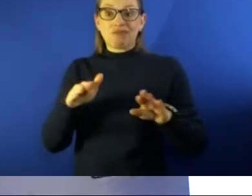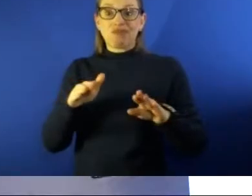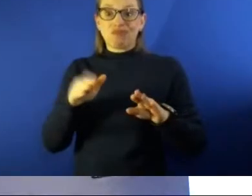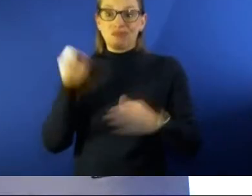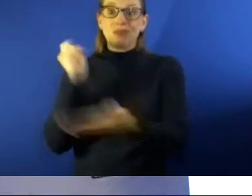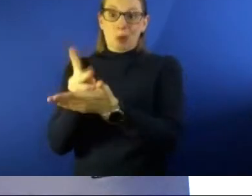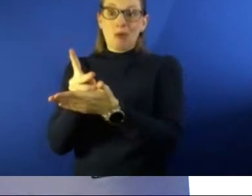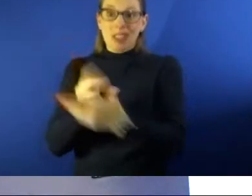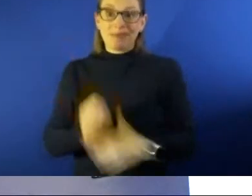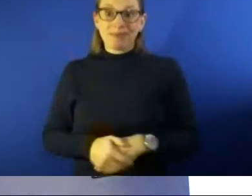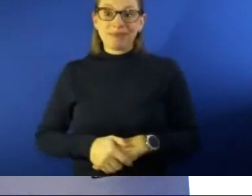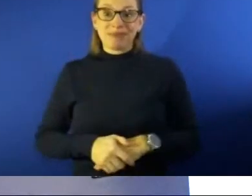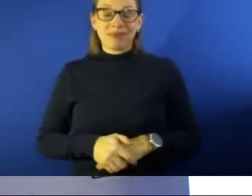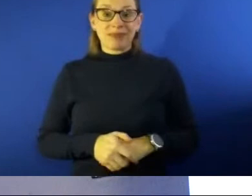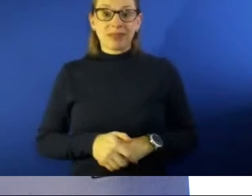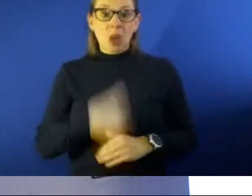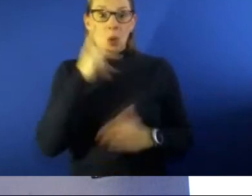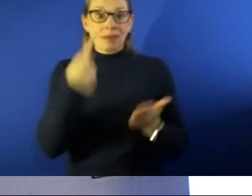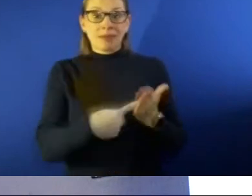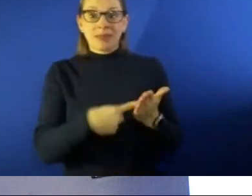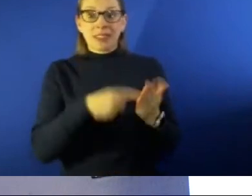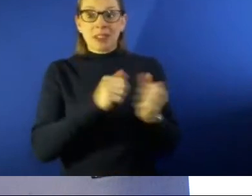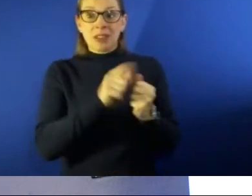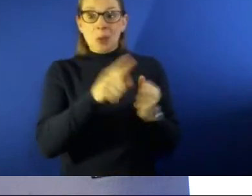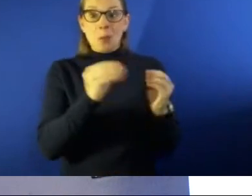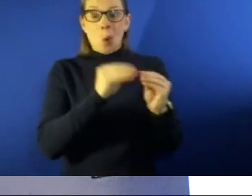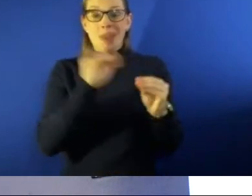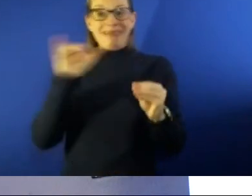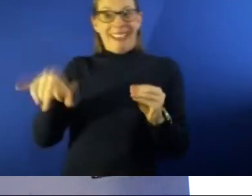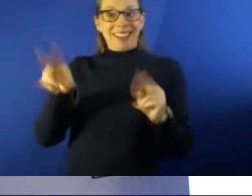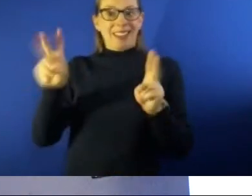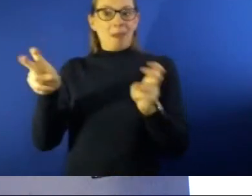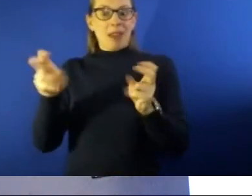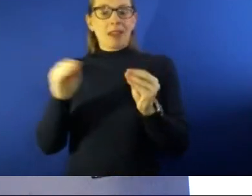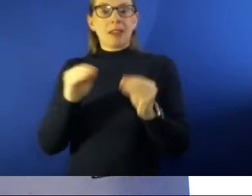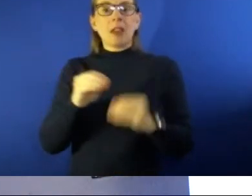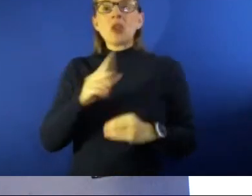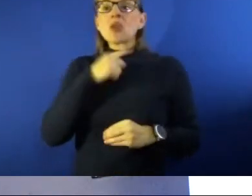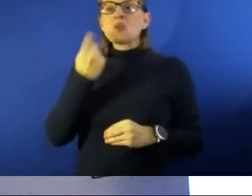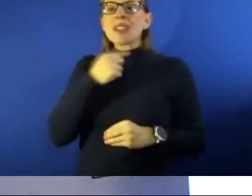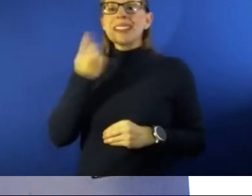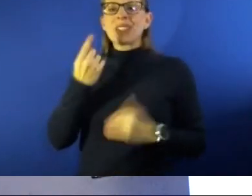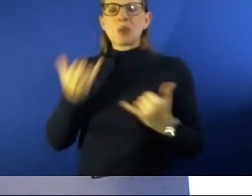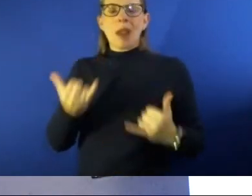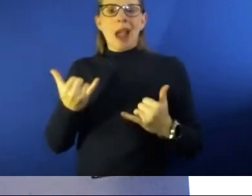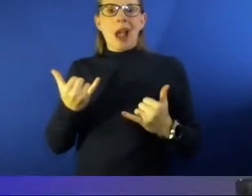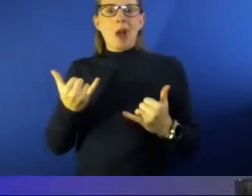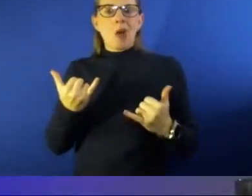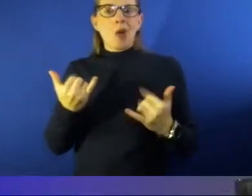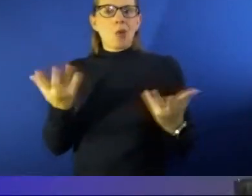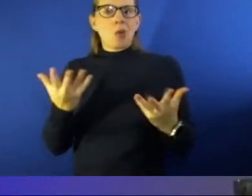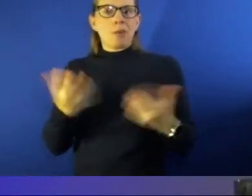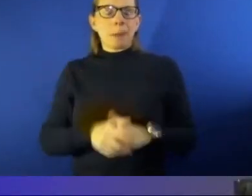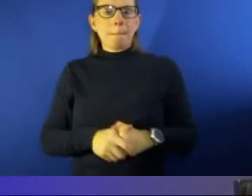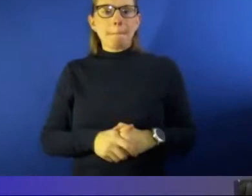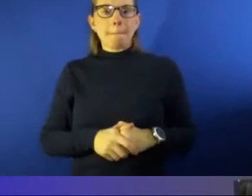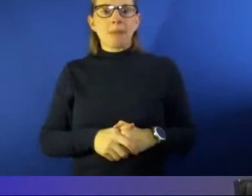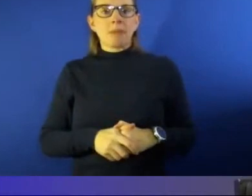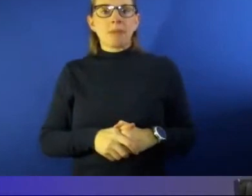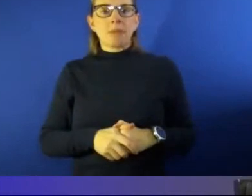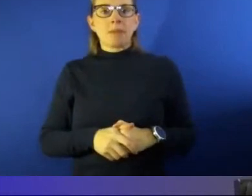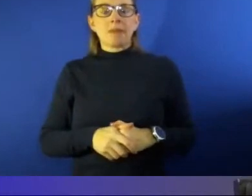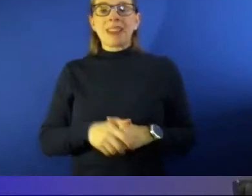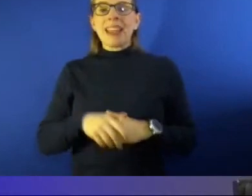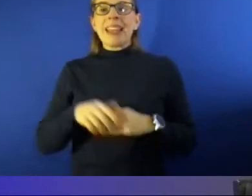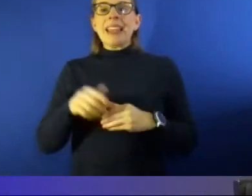Well, we're going to be talking more to you about that for sure. So what activities do you think are the riskiest right now? So I think anything where you're